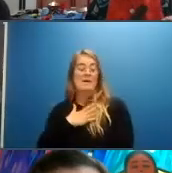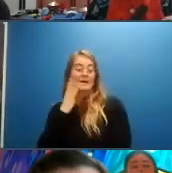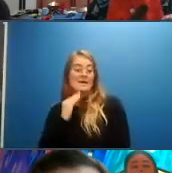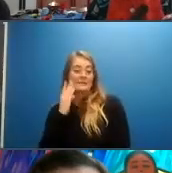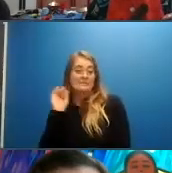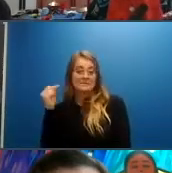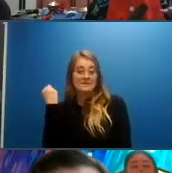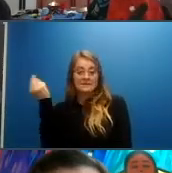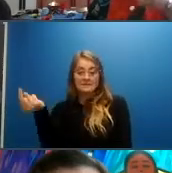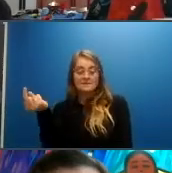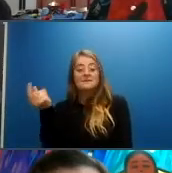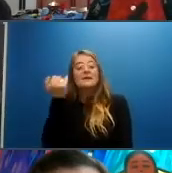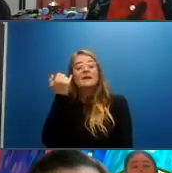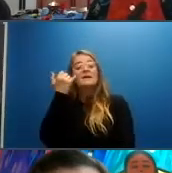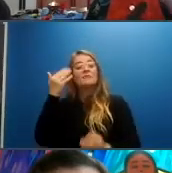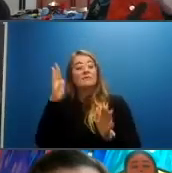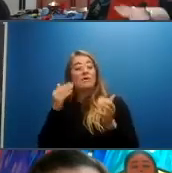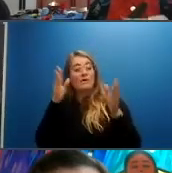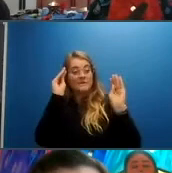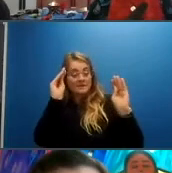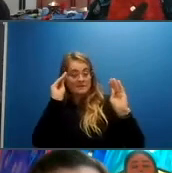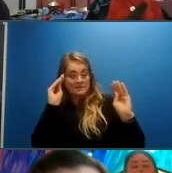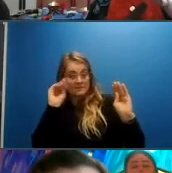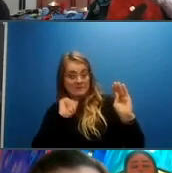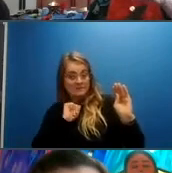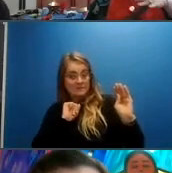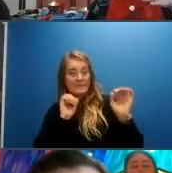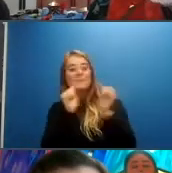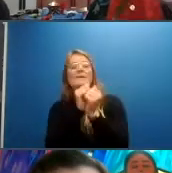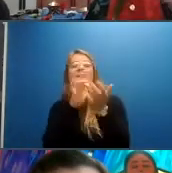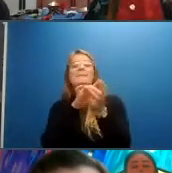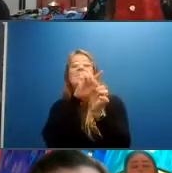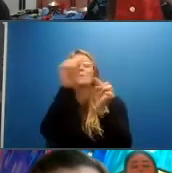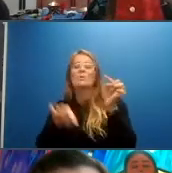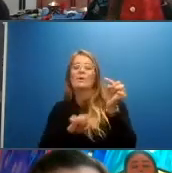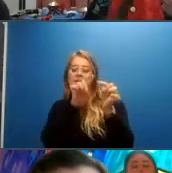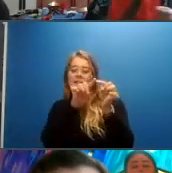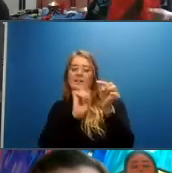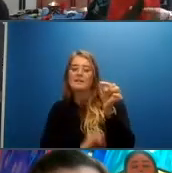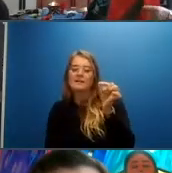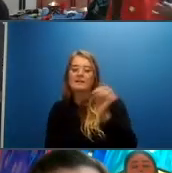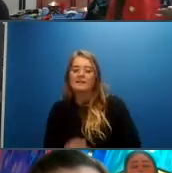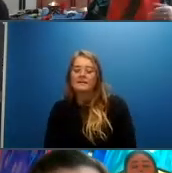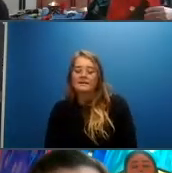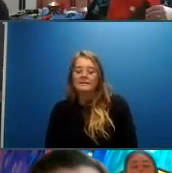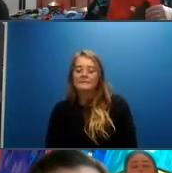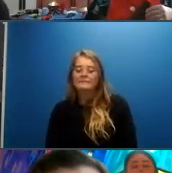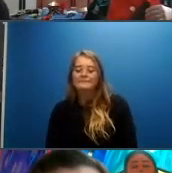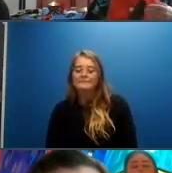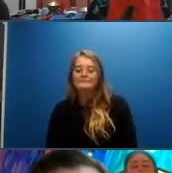when we offer the teachings of the medicine wheel, that it's met with